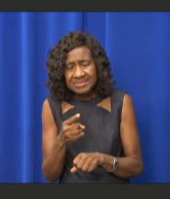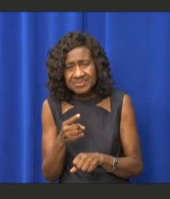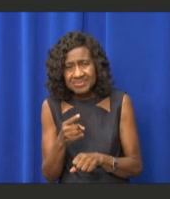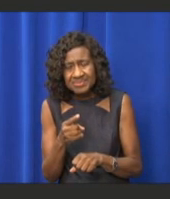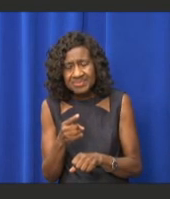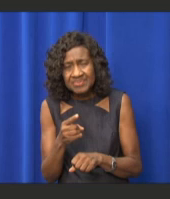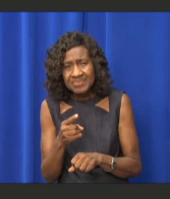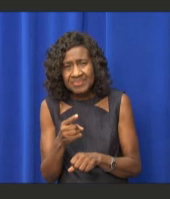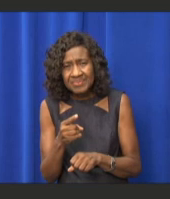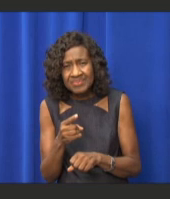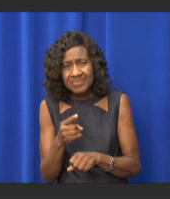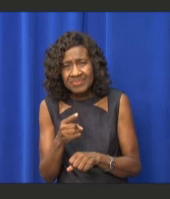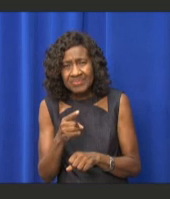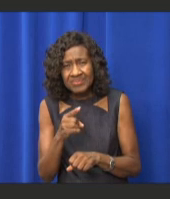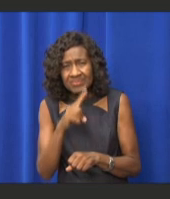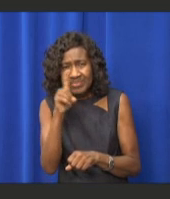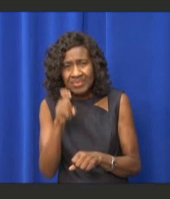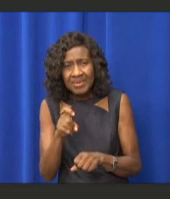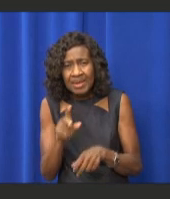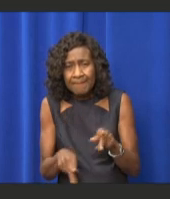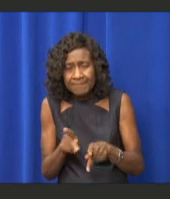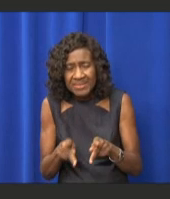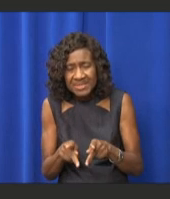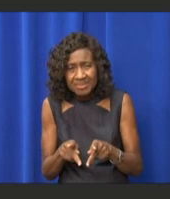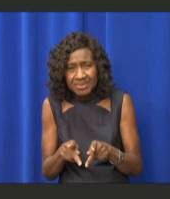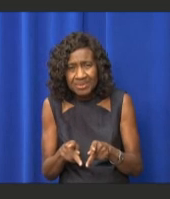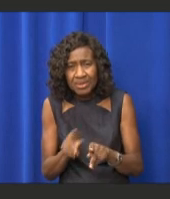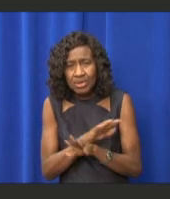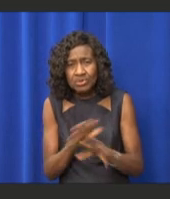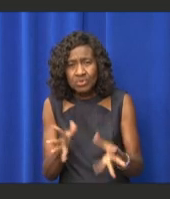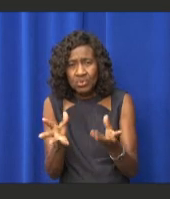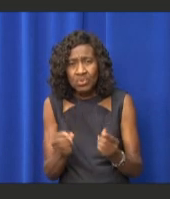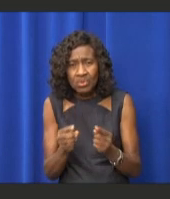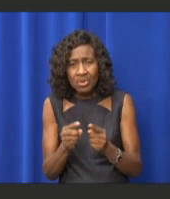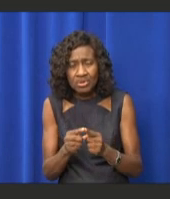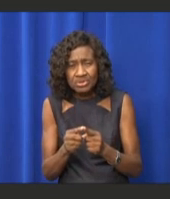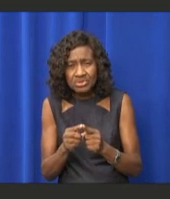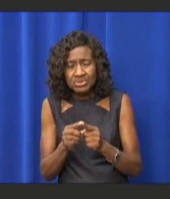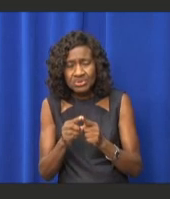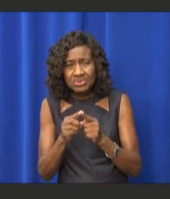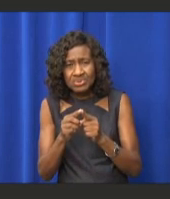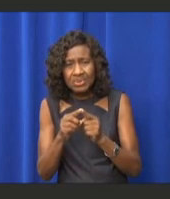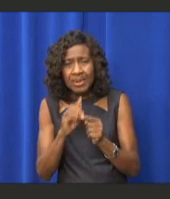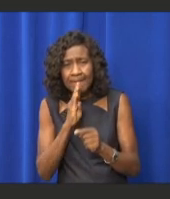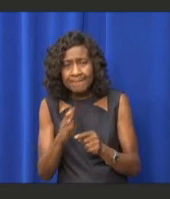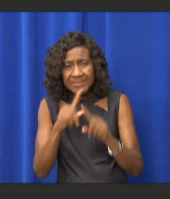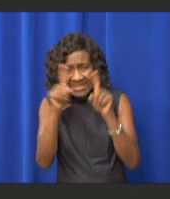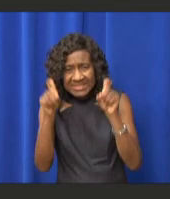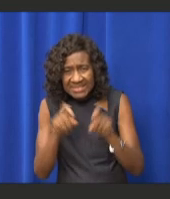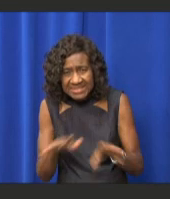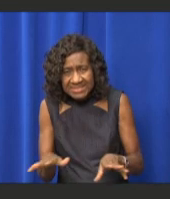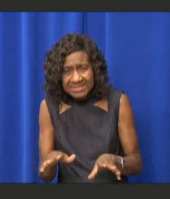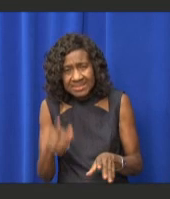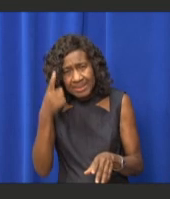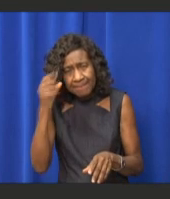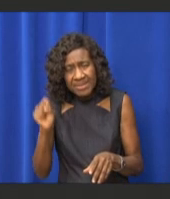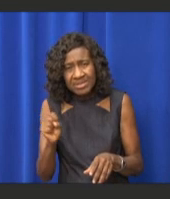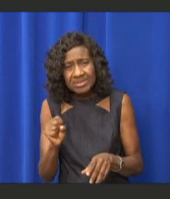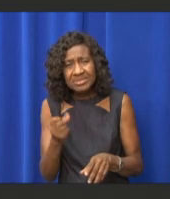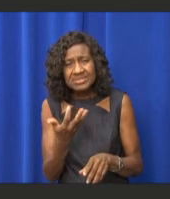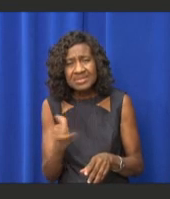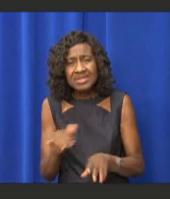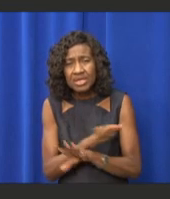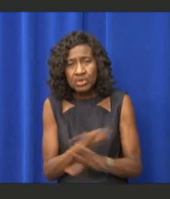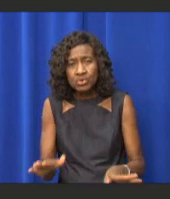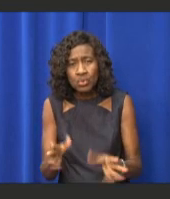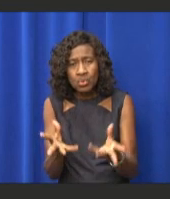because they don't want to be put in quarantine, because they have work and they want to keep their jobs in, because they don't feel sick, and that there has been